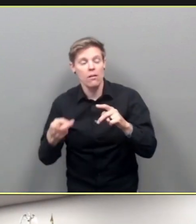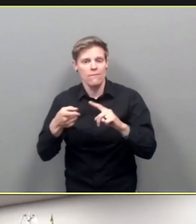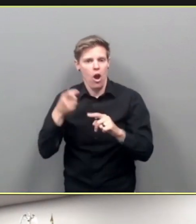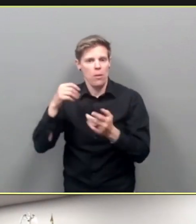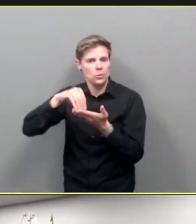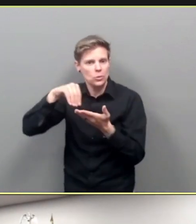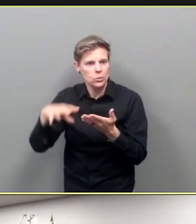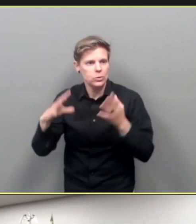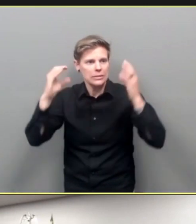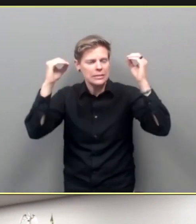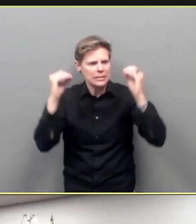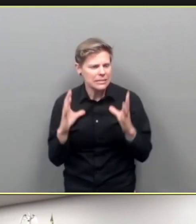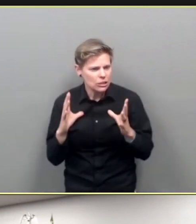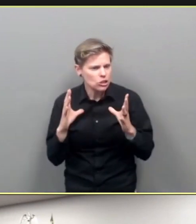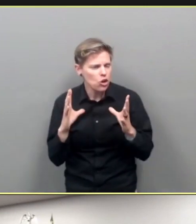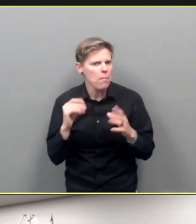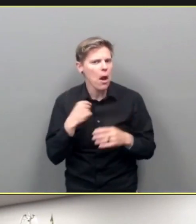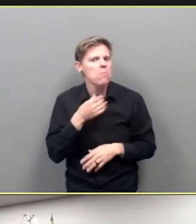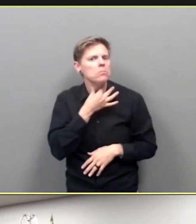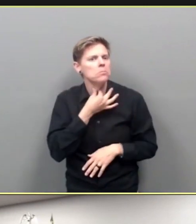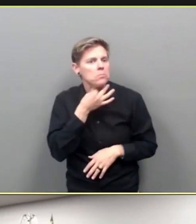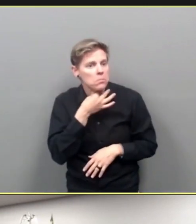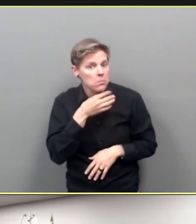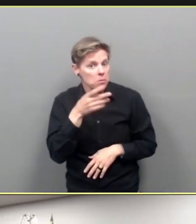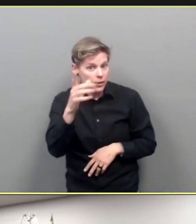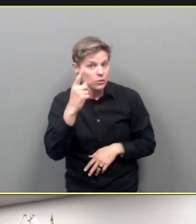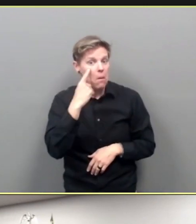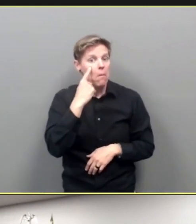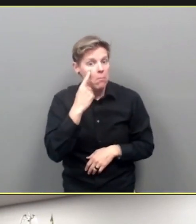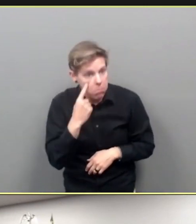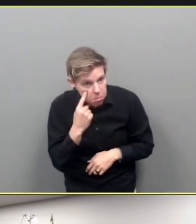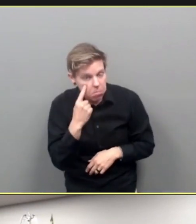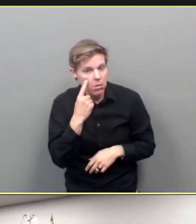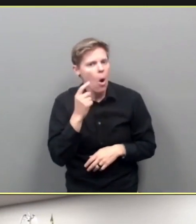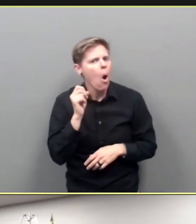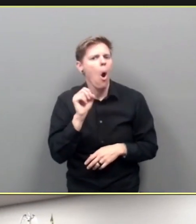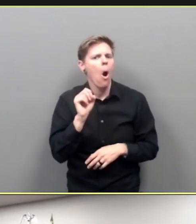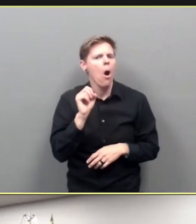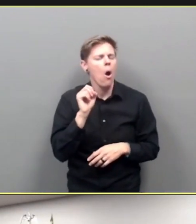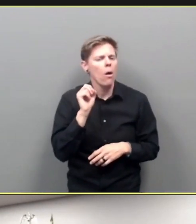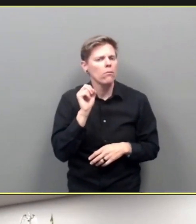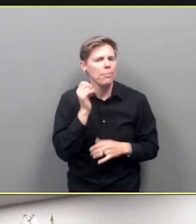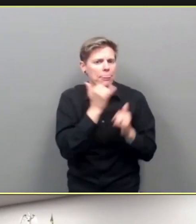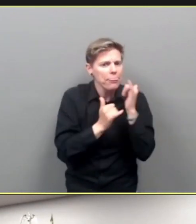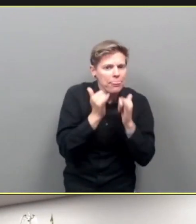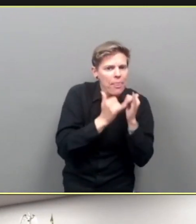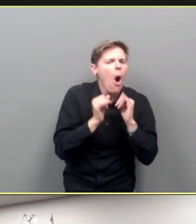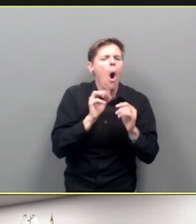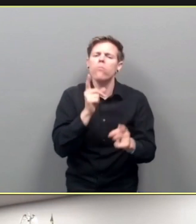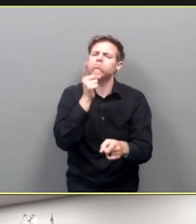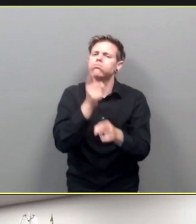had a chance to see whether that was kind of a blip as far as data, or whether that's continued over the last couple of weeks.